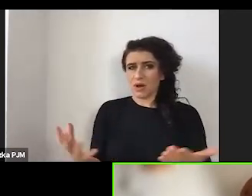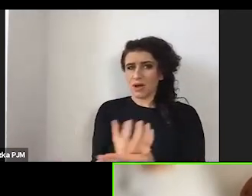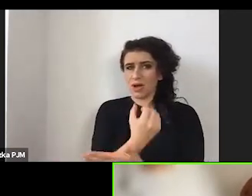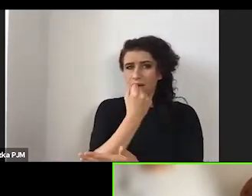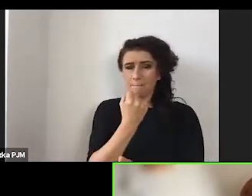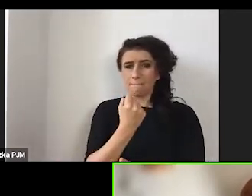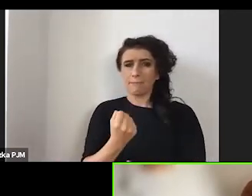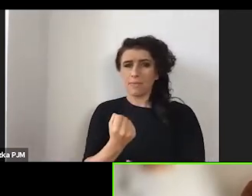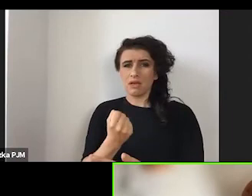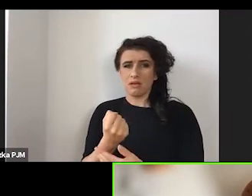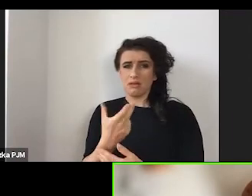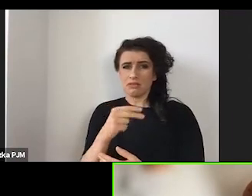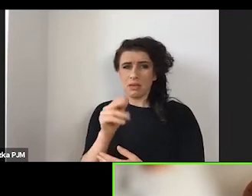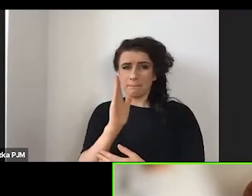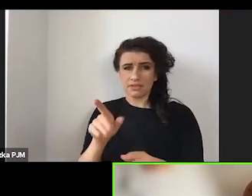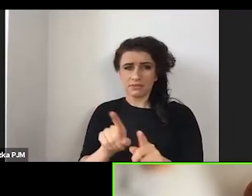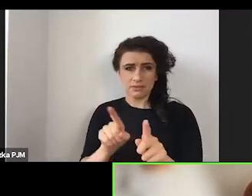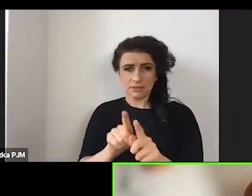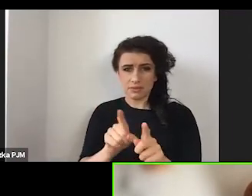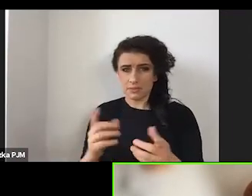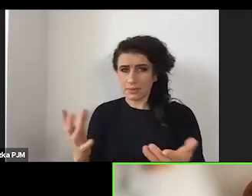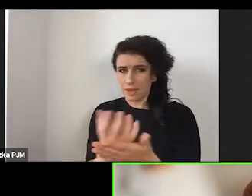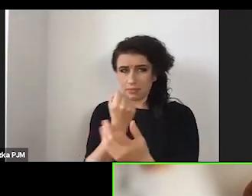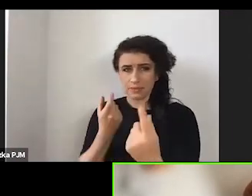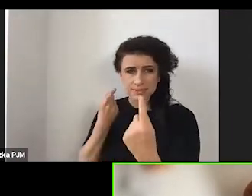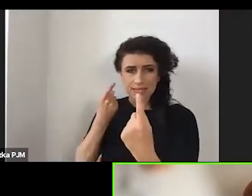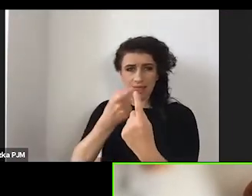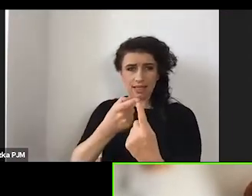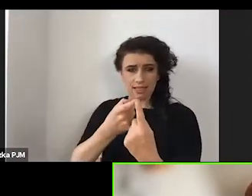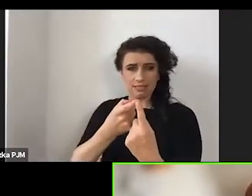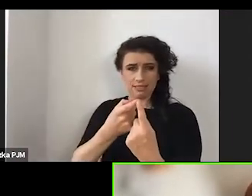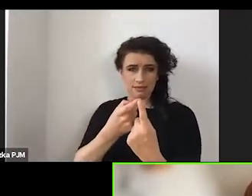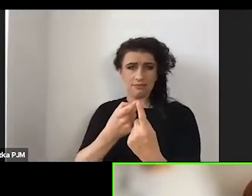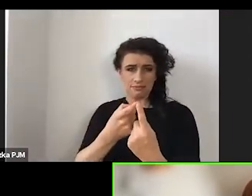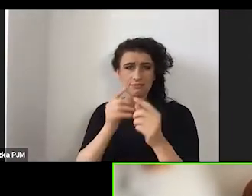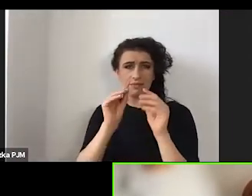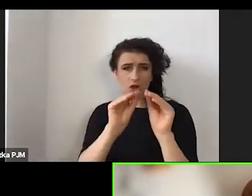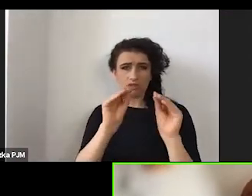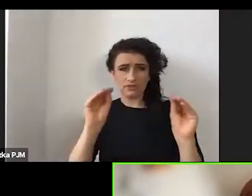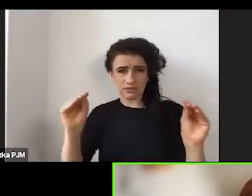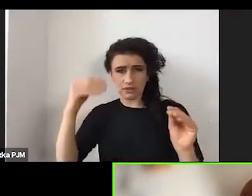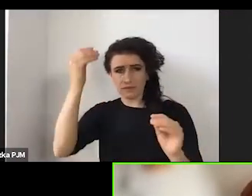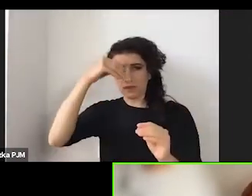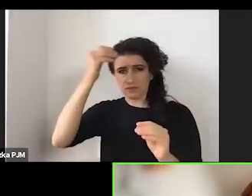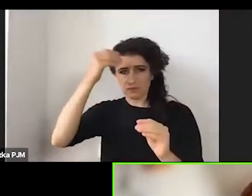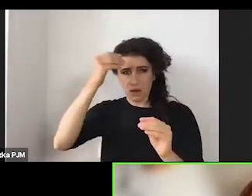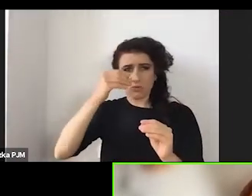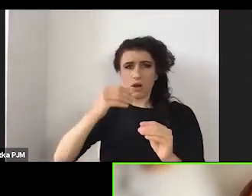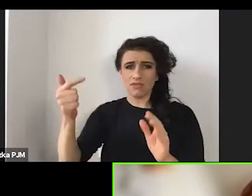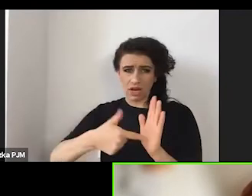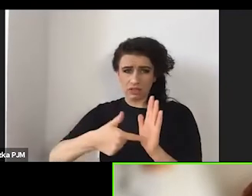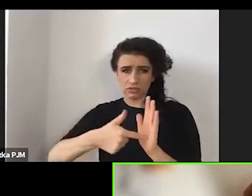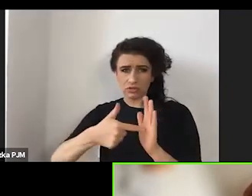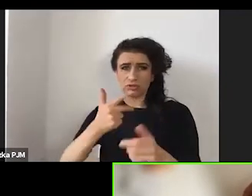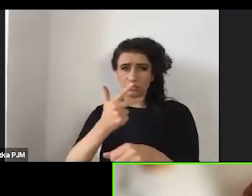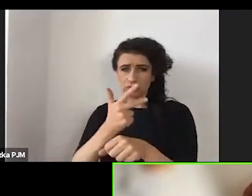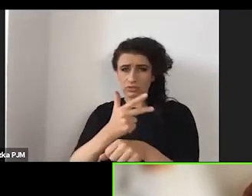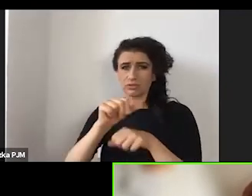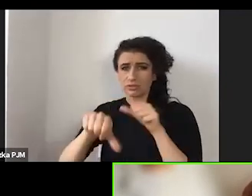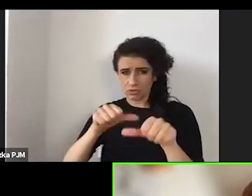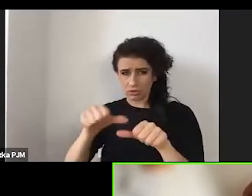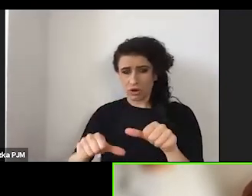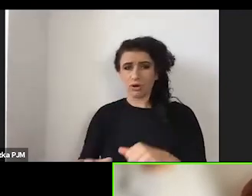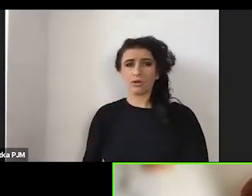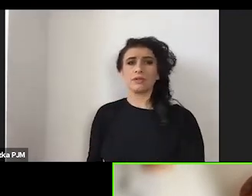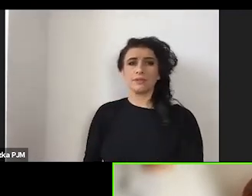broken, right? So imagine what happens in weak economies as ours. So if